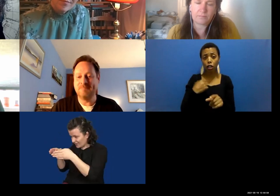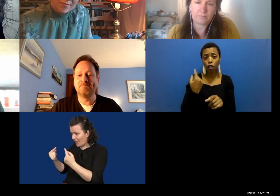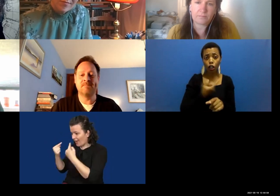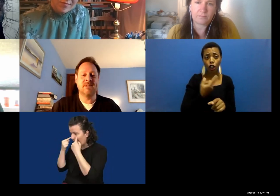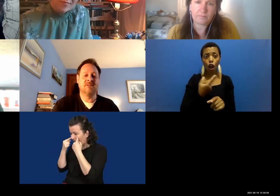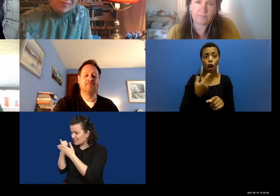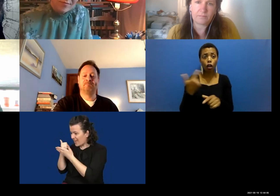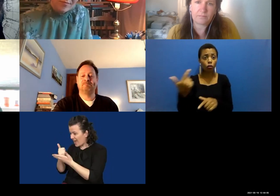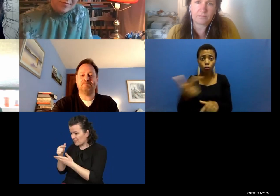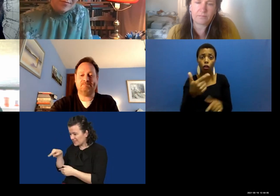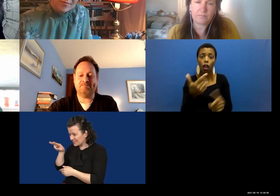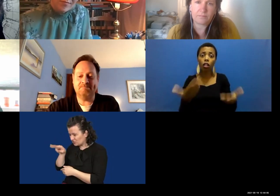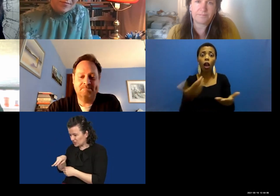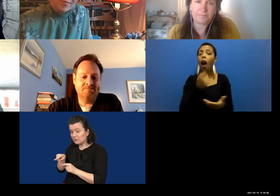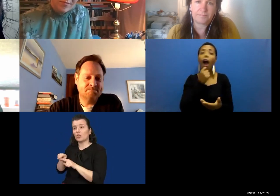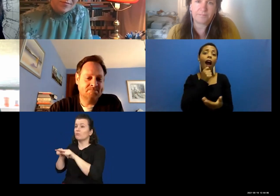yet.